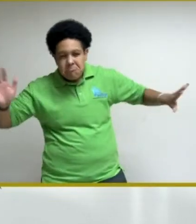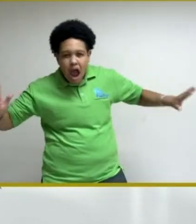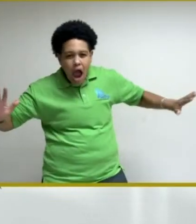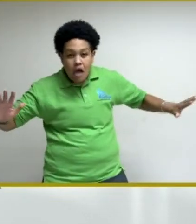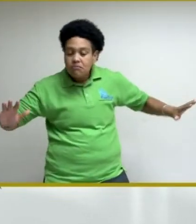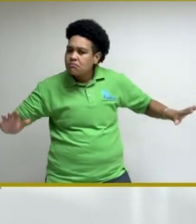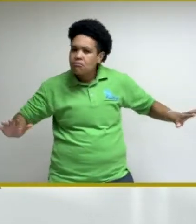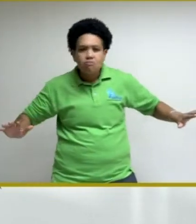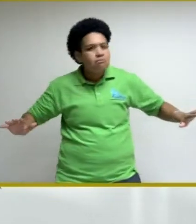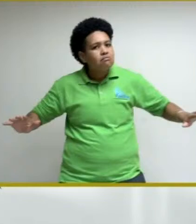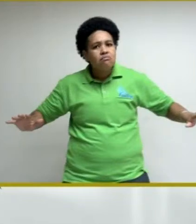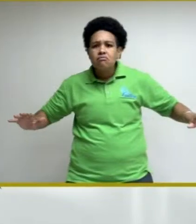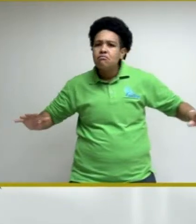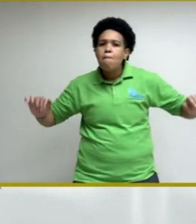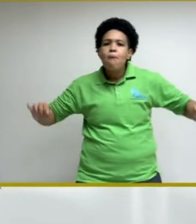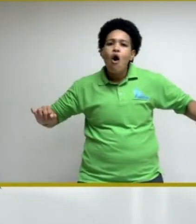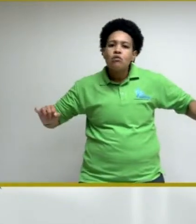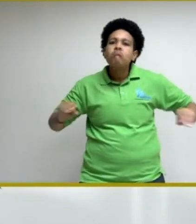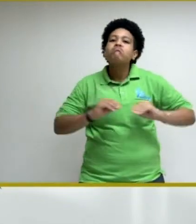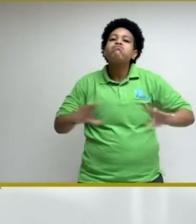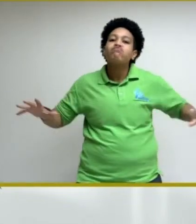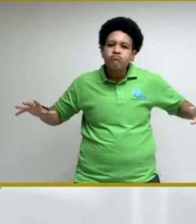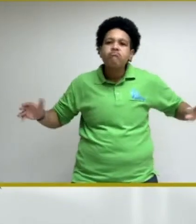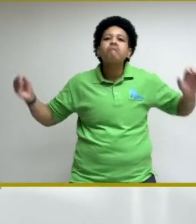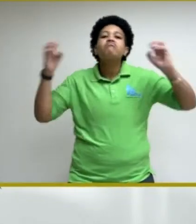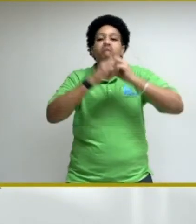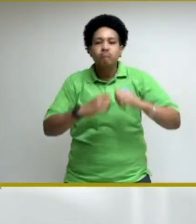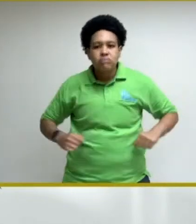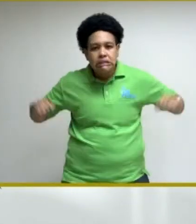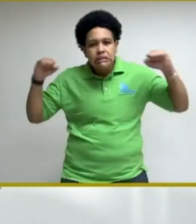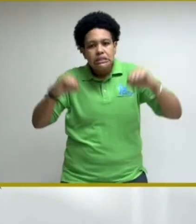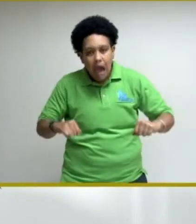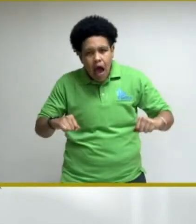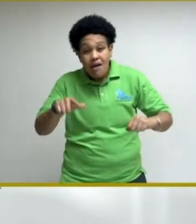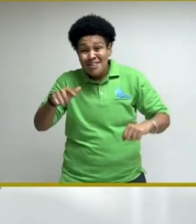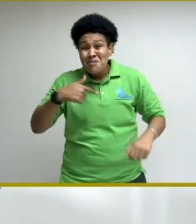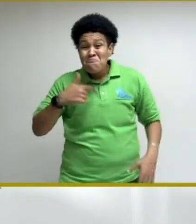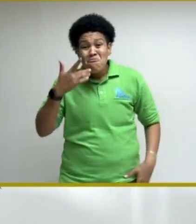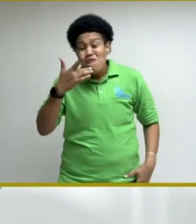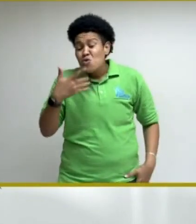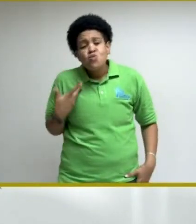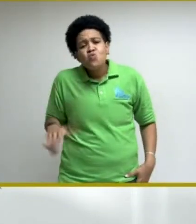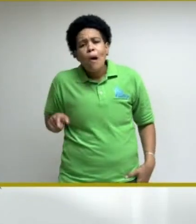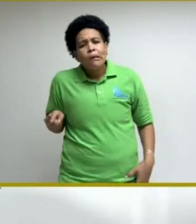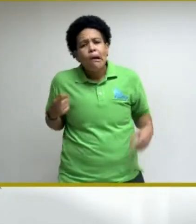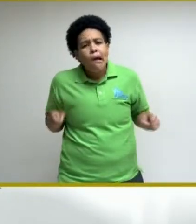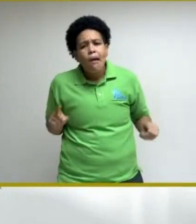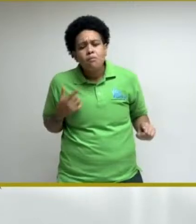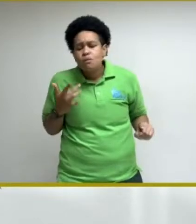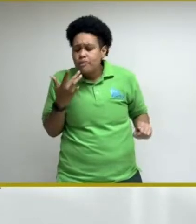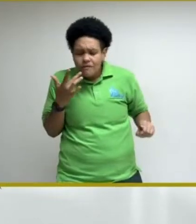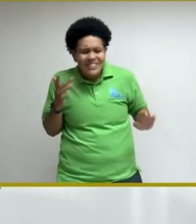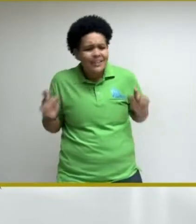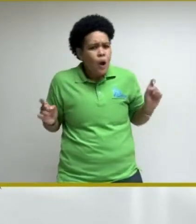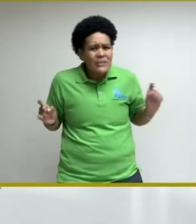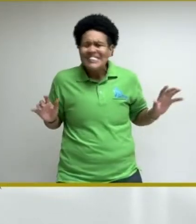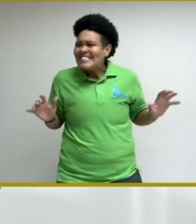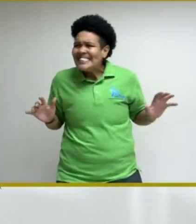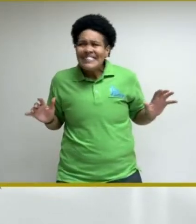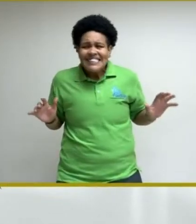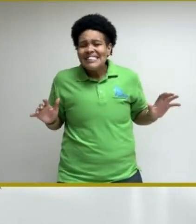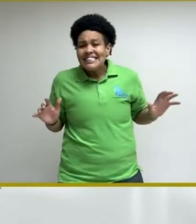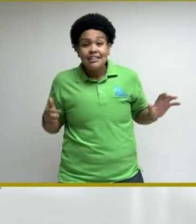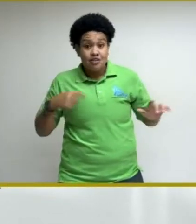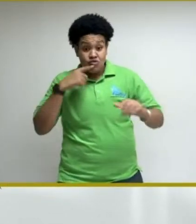we would have significant challenges which we would prefer not to have. And so I cannot stress enough the importance